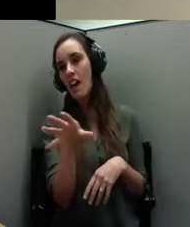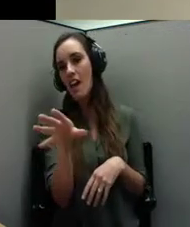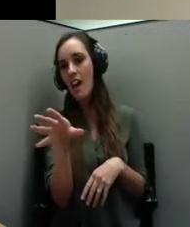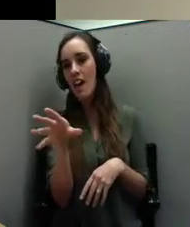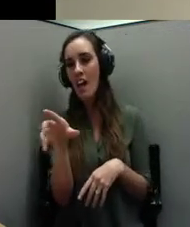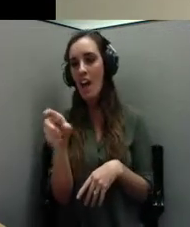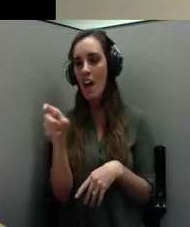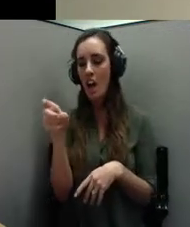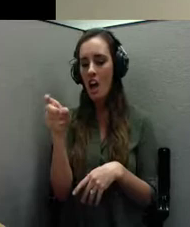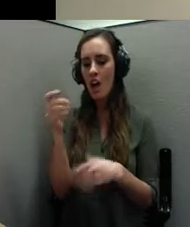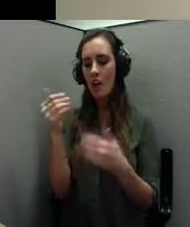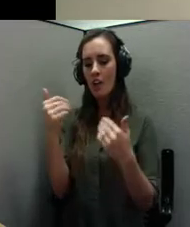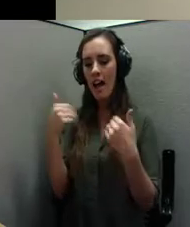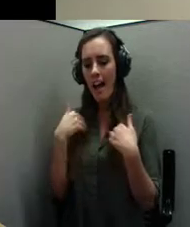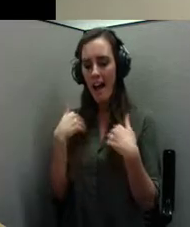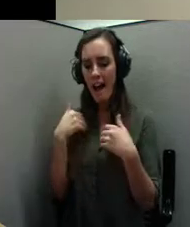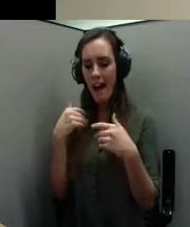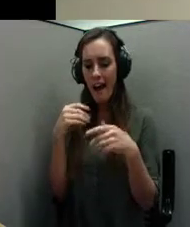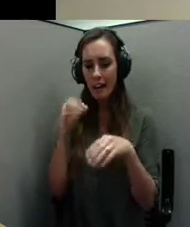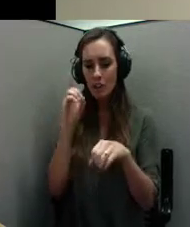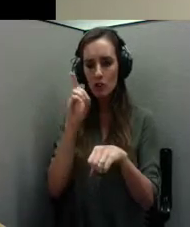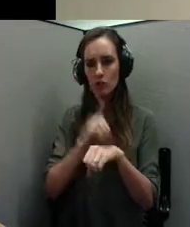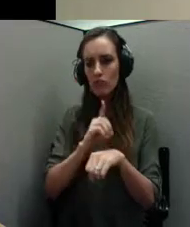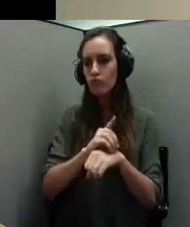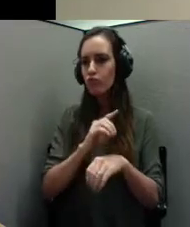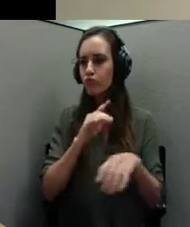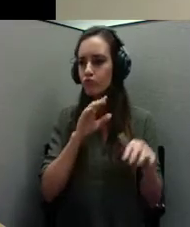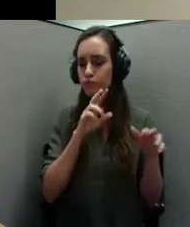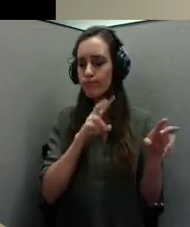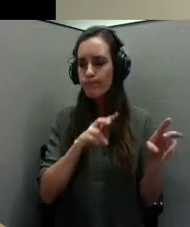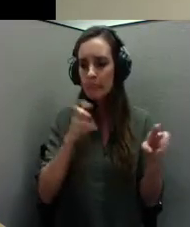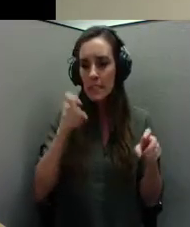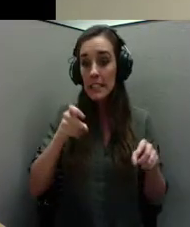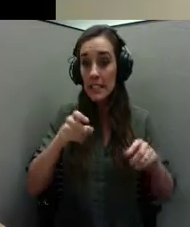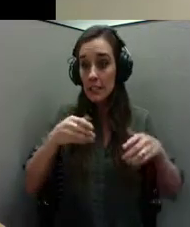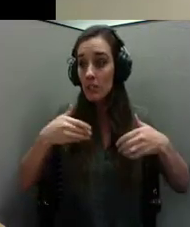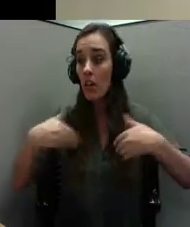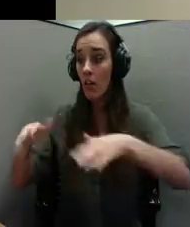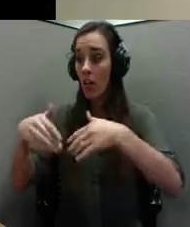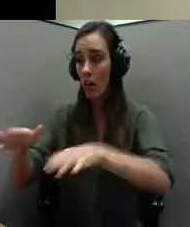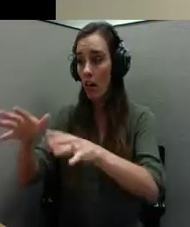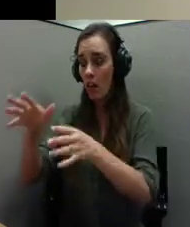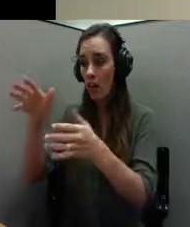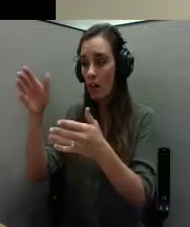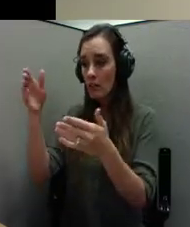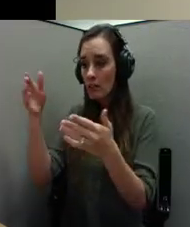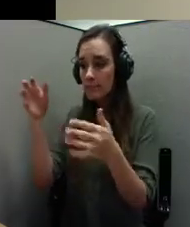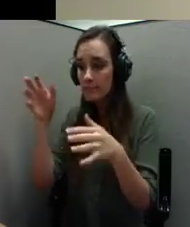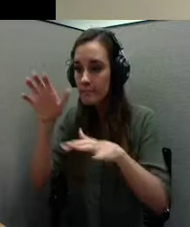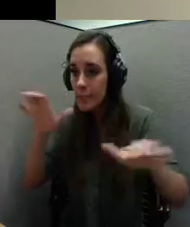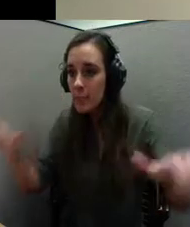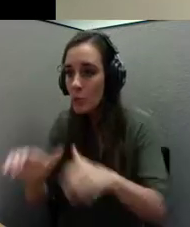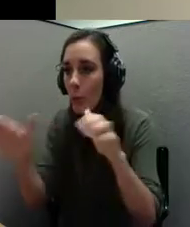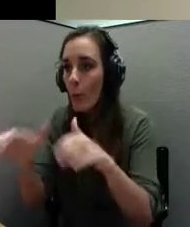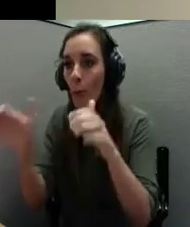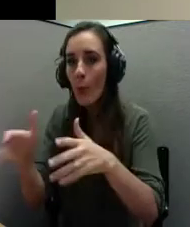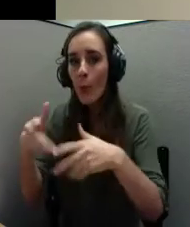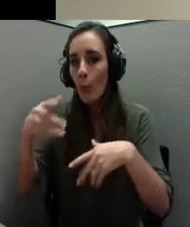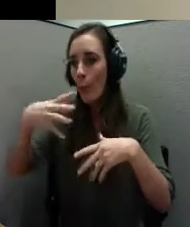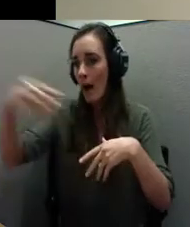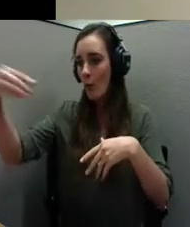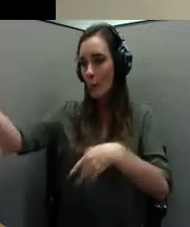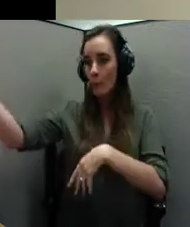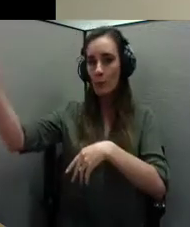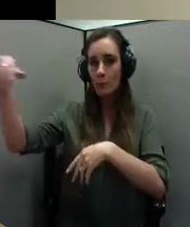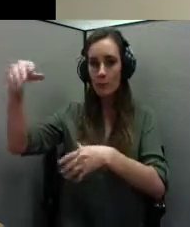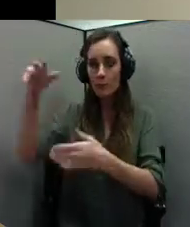do that every day. And by pretend, I mean he would go out and he would fall asleep somewhere out in the pasture. He would go out there and he would do that,